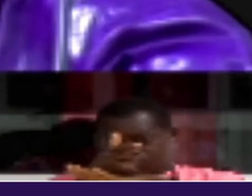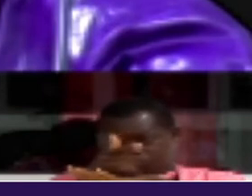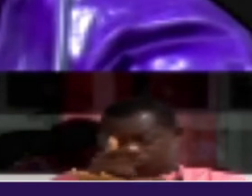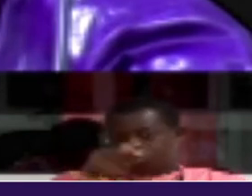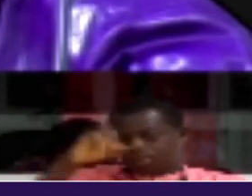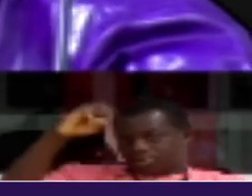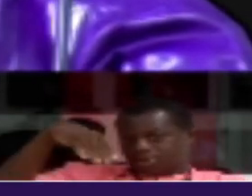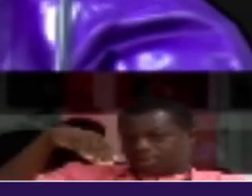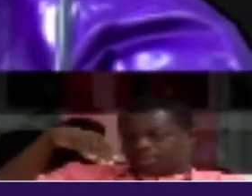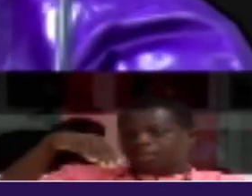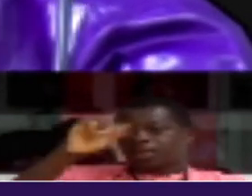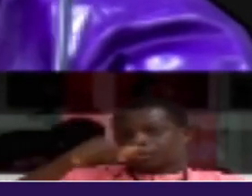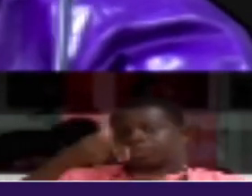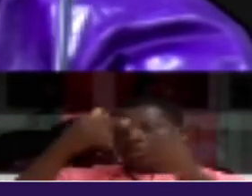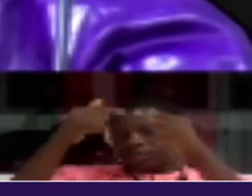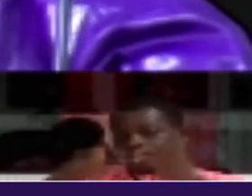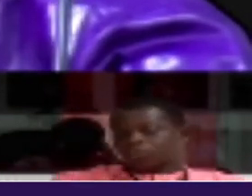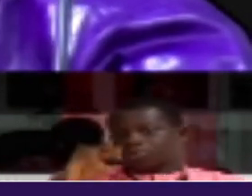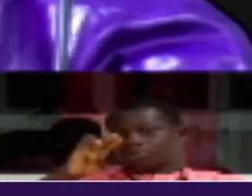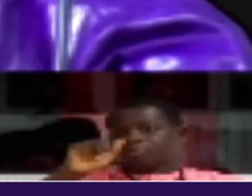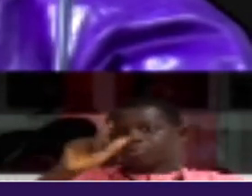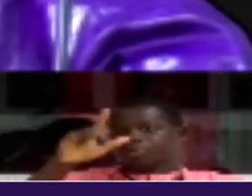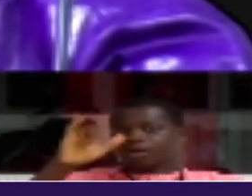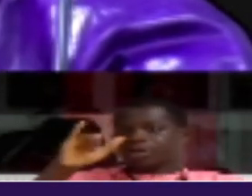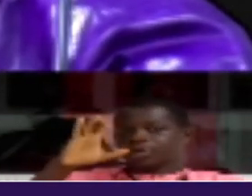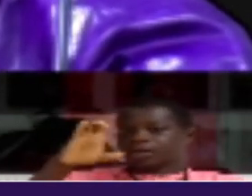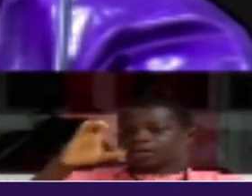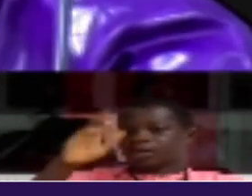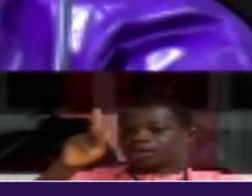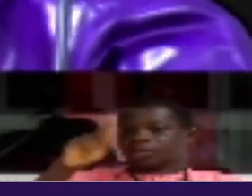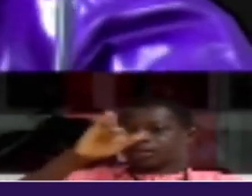of the statement of Malik Jata on Dawda Nyassi.